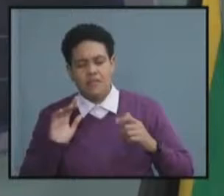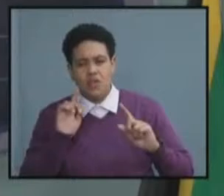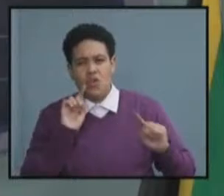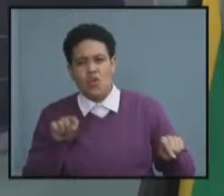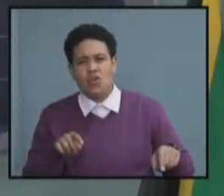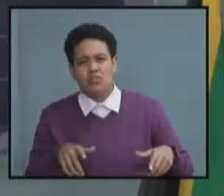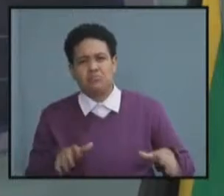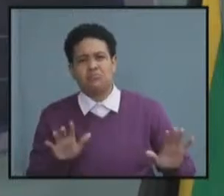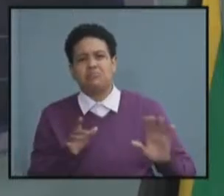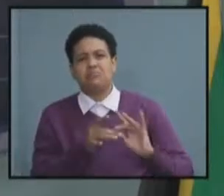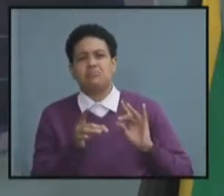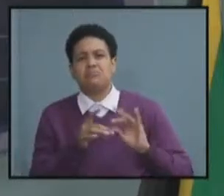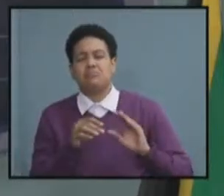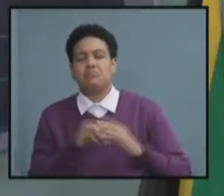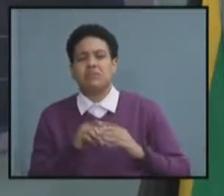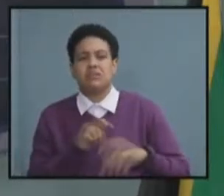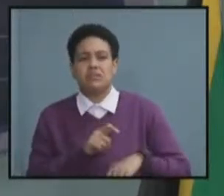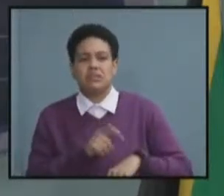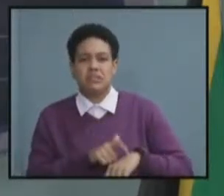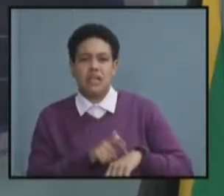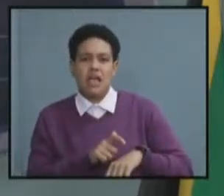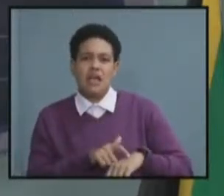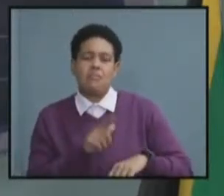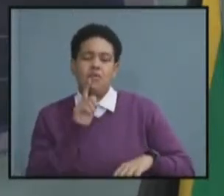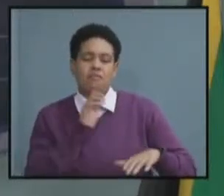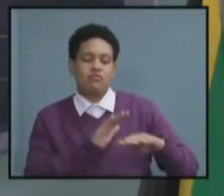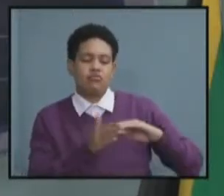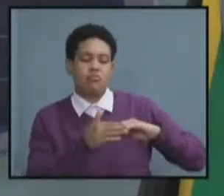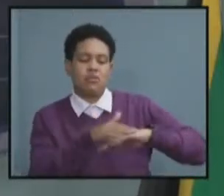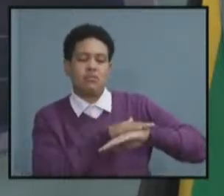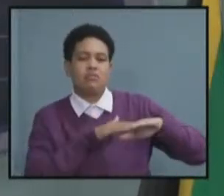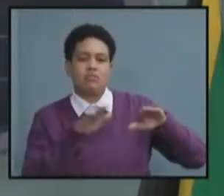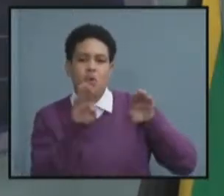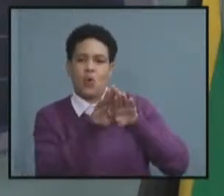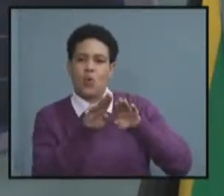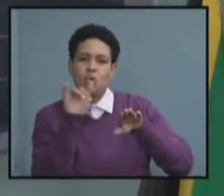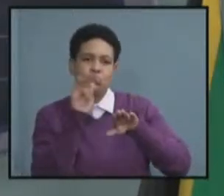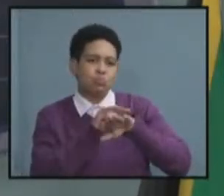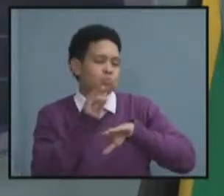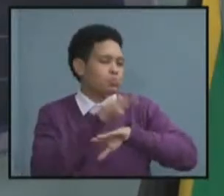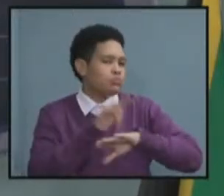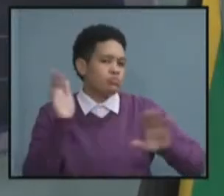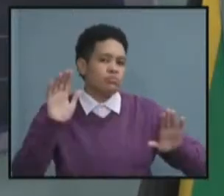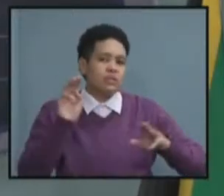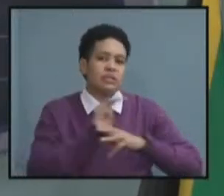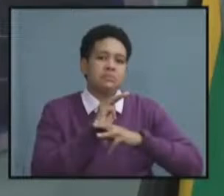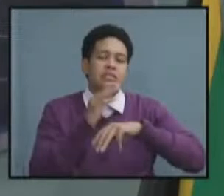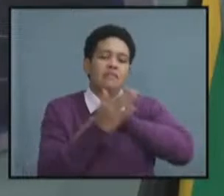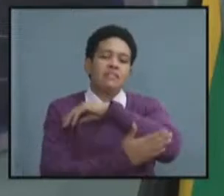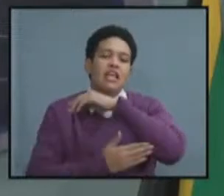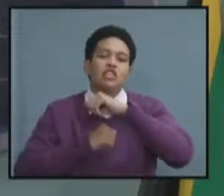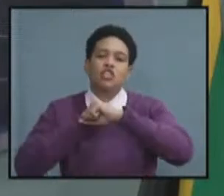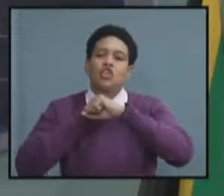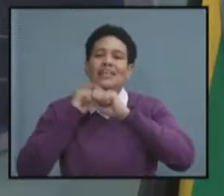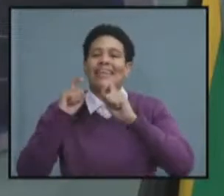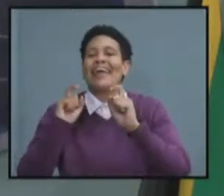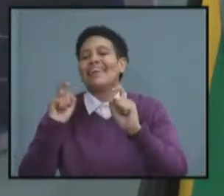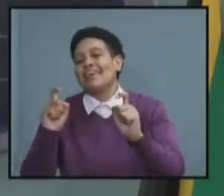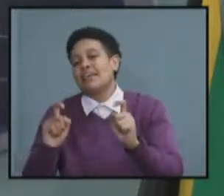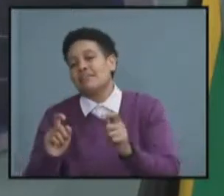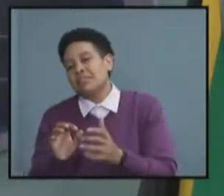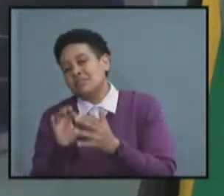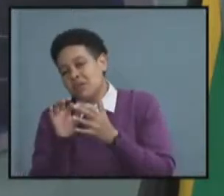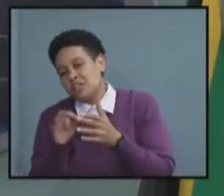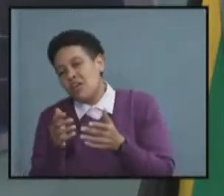initiated during the time of the border closure, the Ministry of National Security was given the right to make exception under